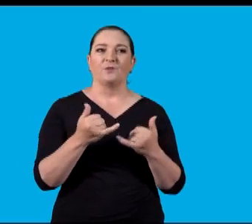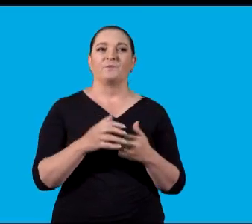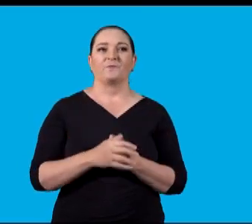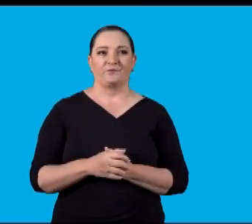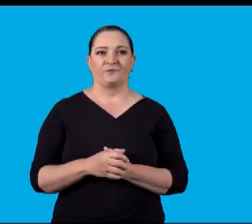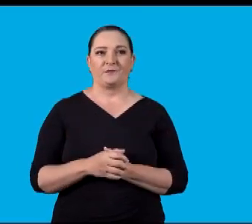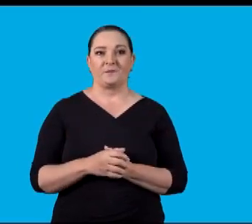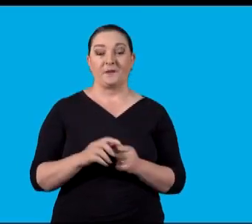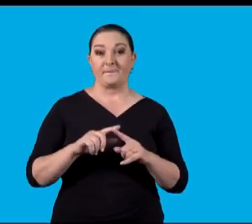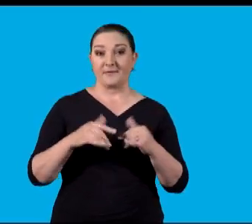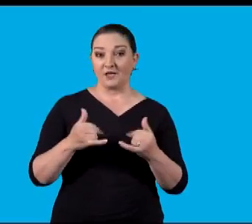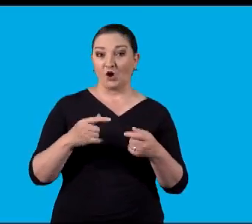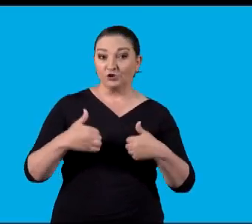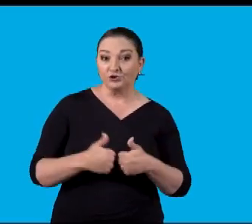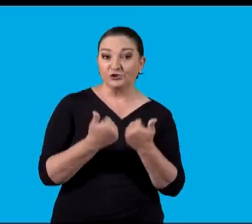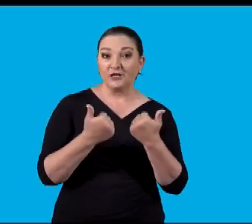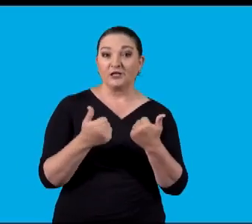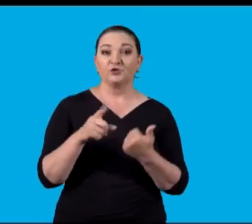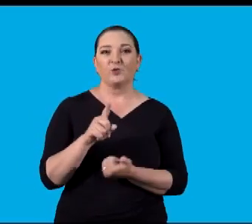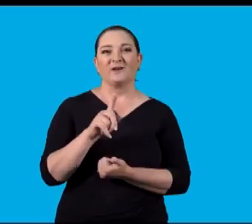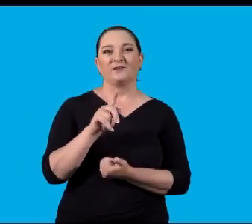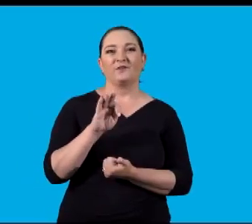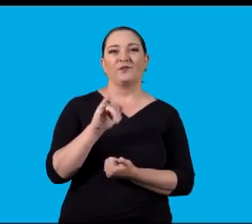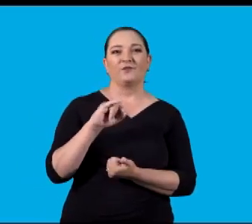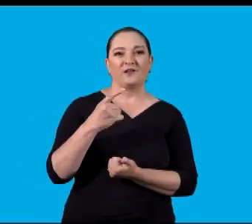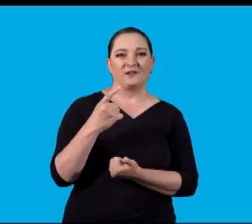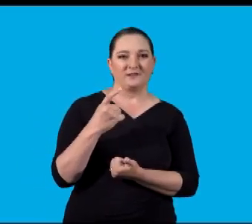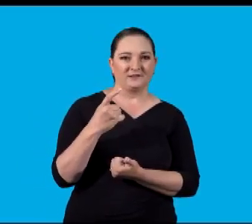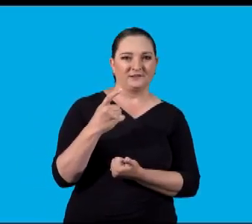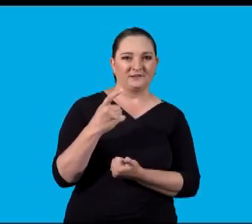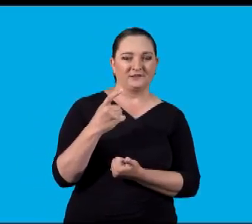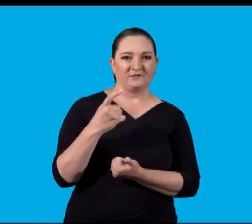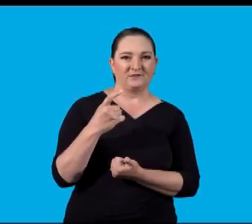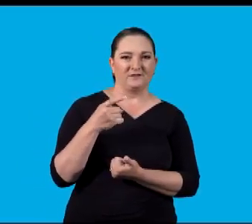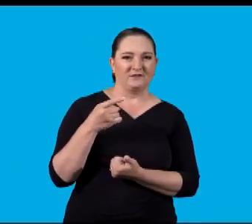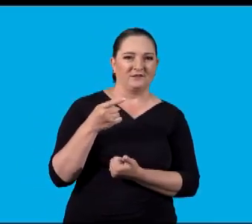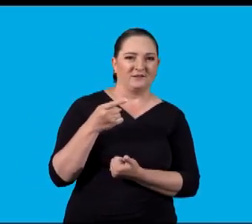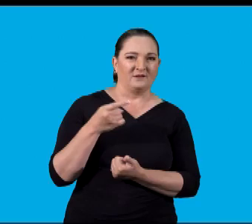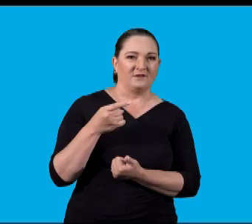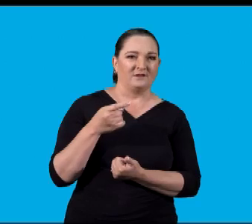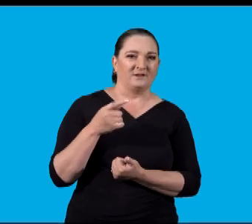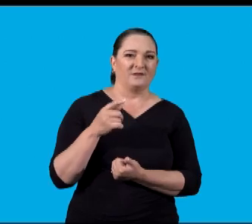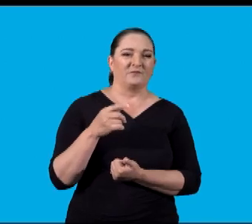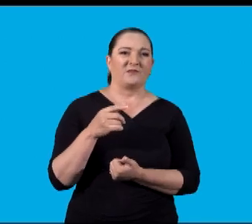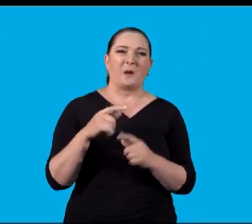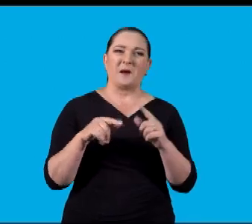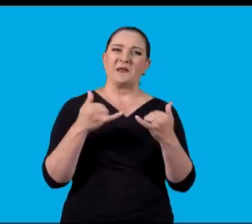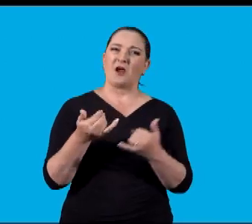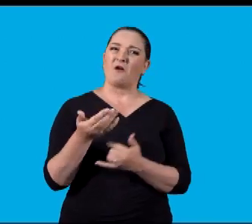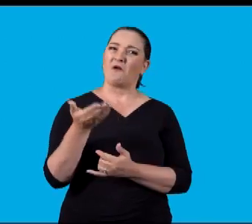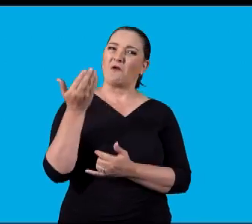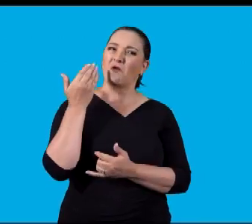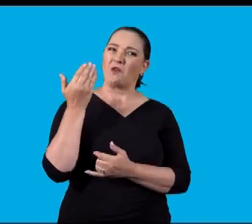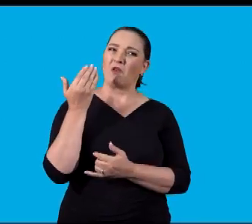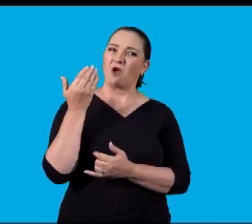assets. Now, some of the challenges would be the inability to calculate the amount paid for the new